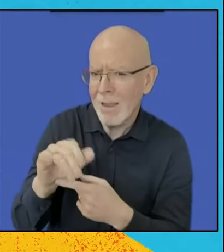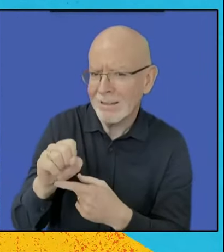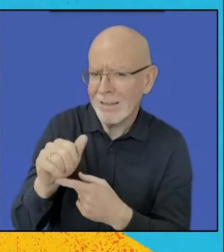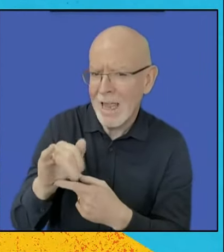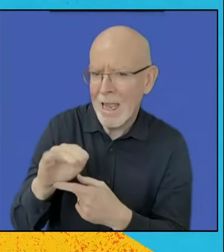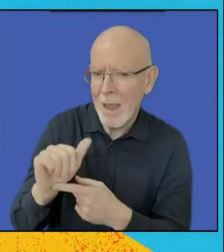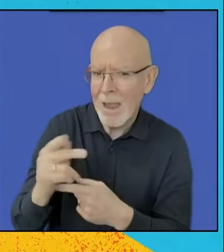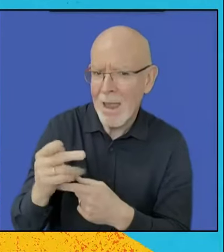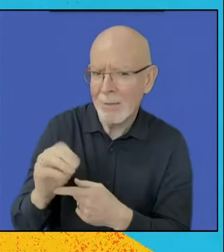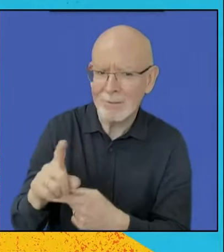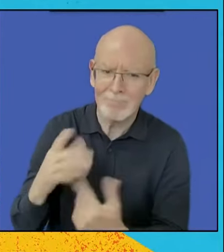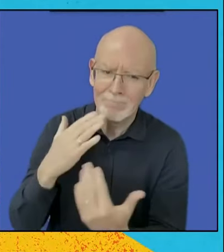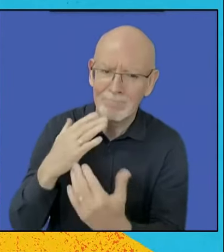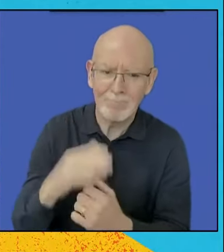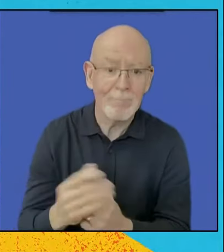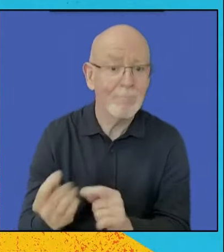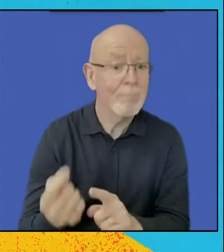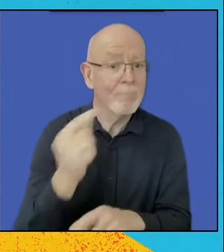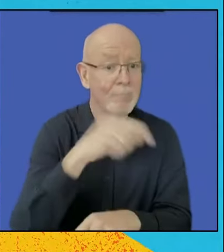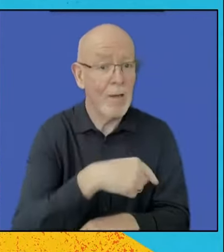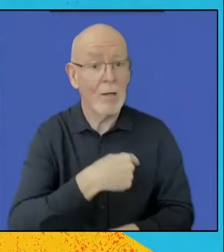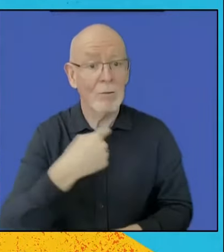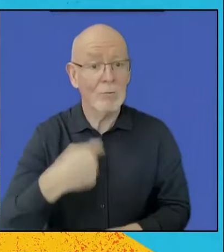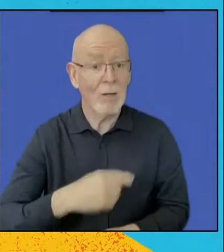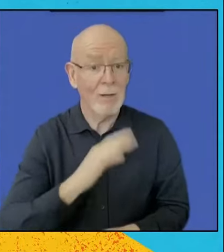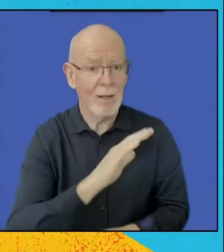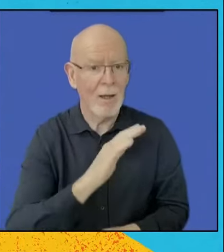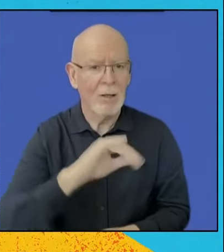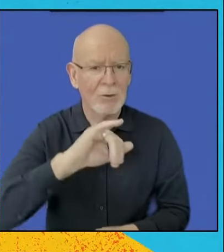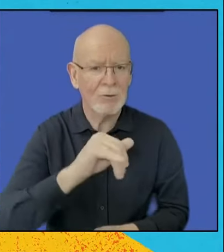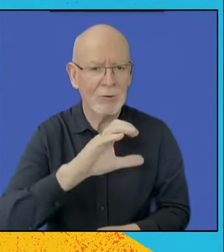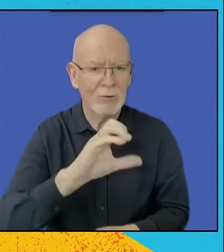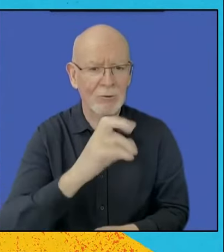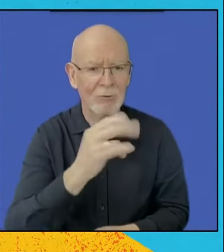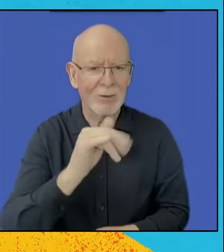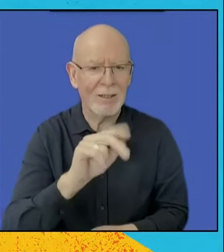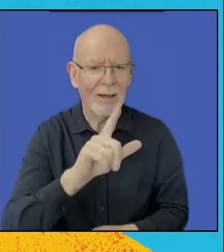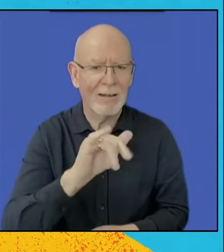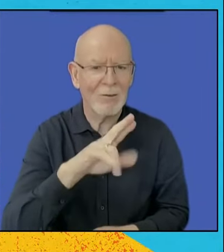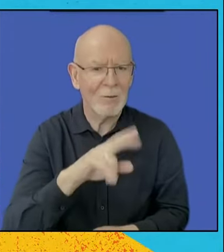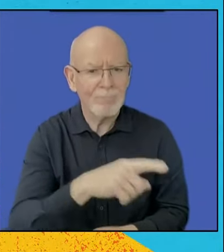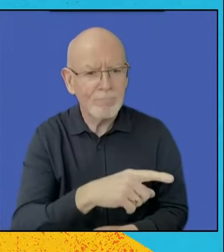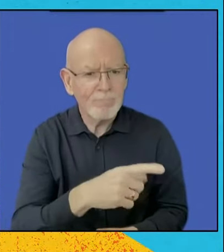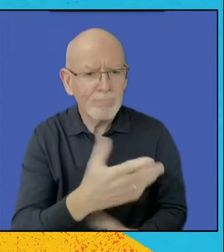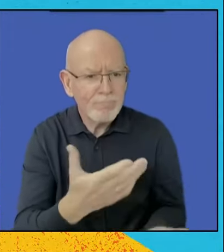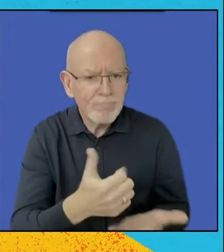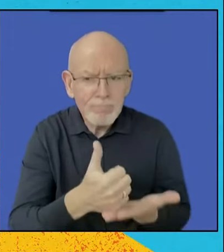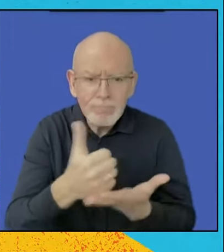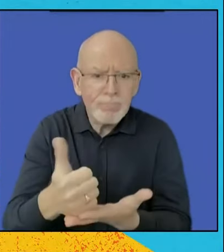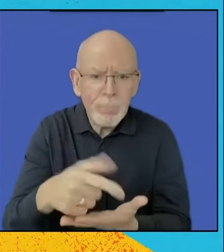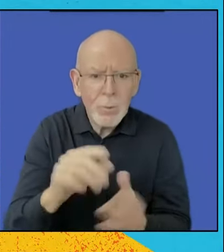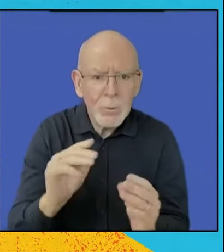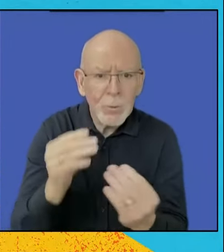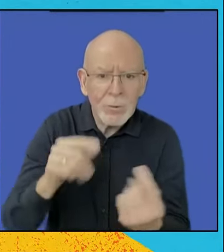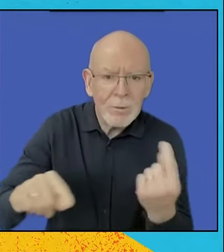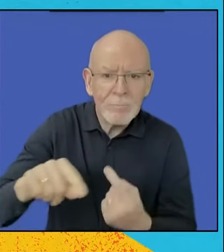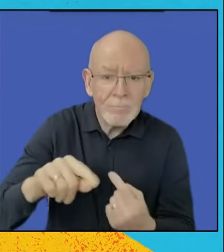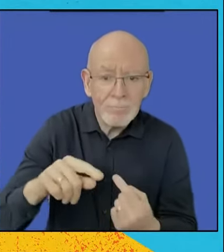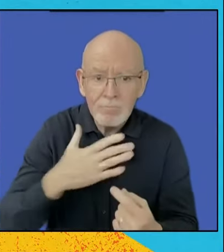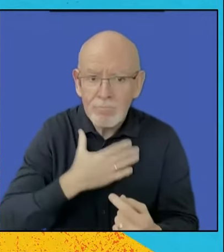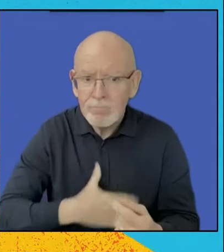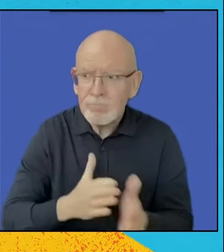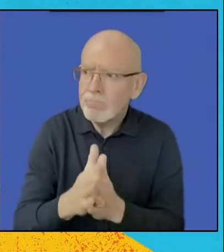rewarding but can also be quite challenging. So my advice is, firstly, you can start with having a clear vision and mission for what you want to